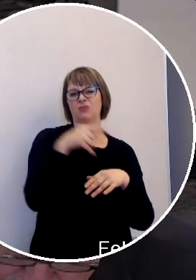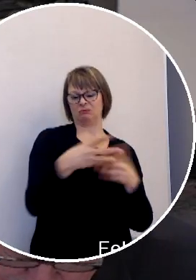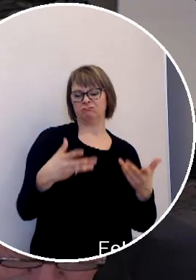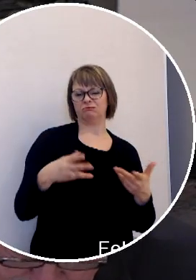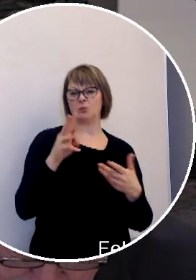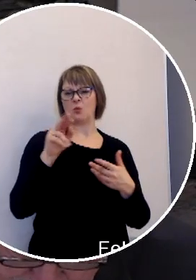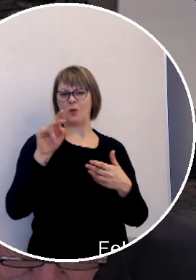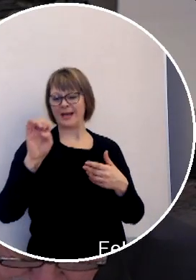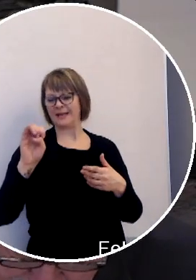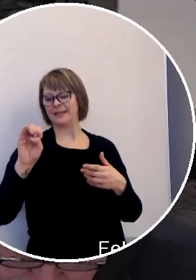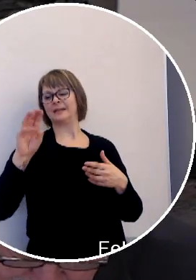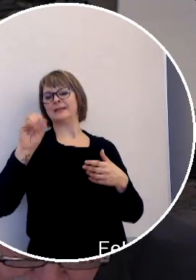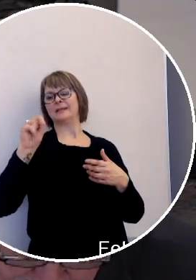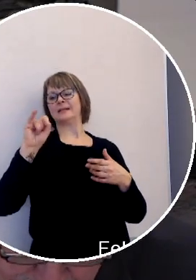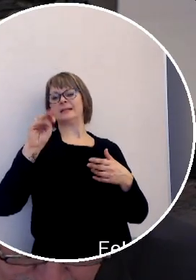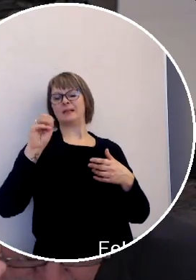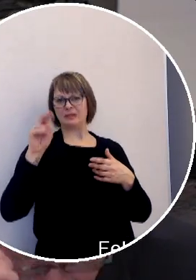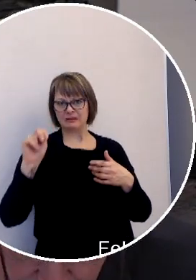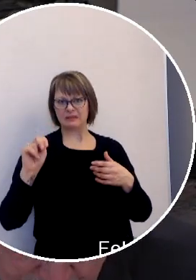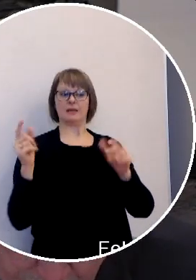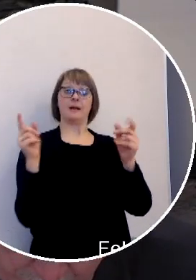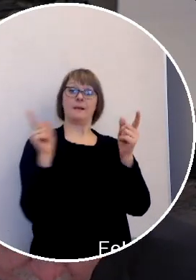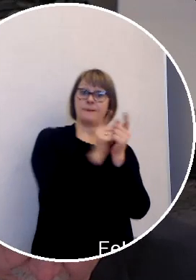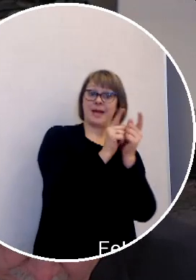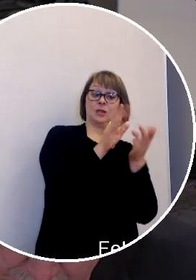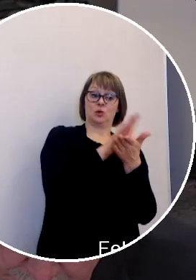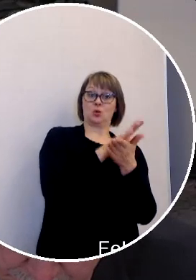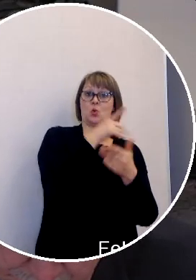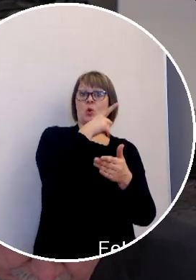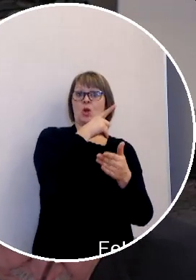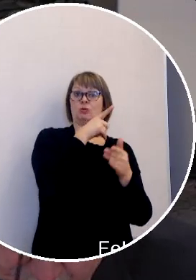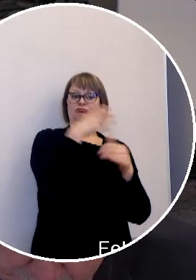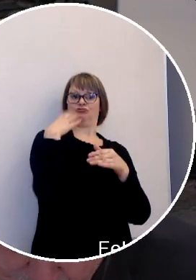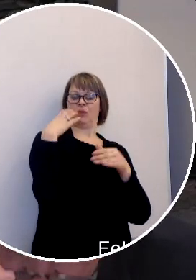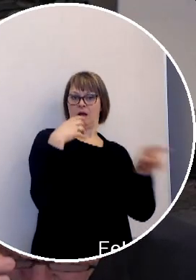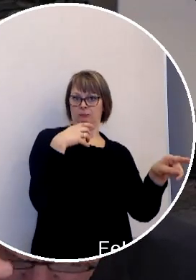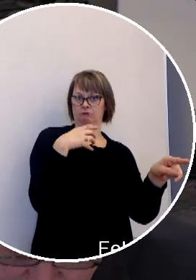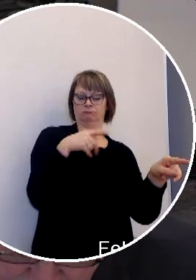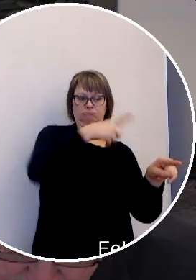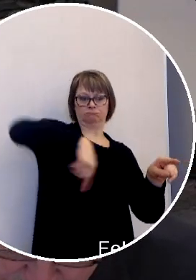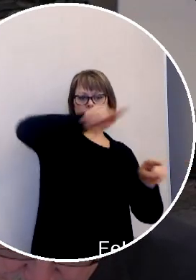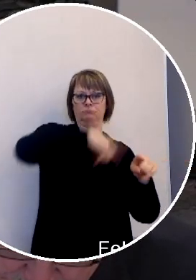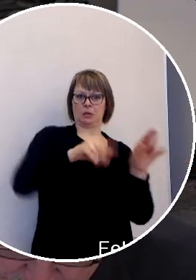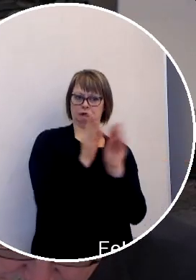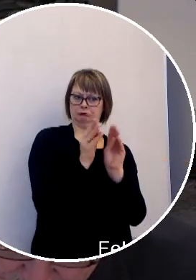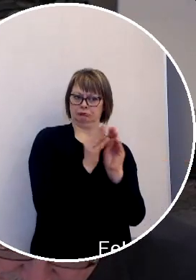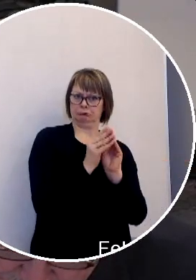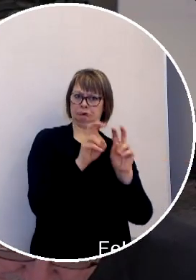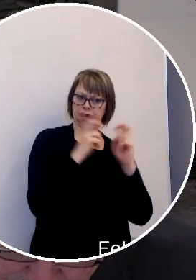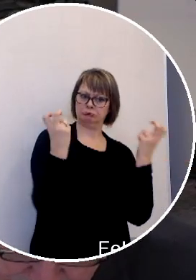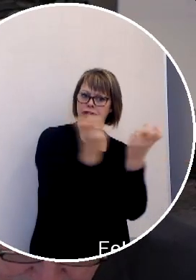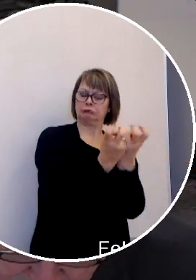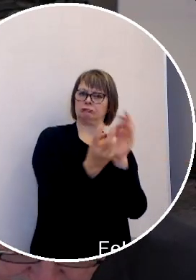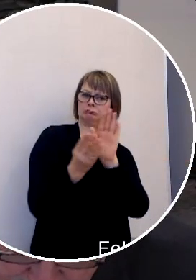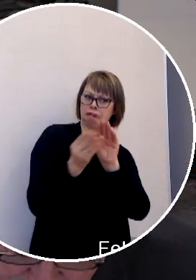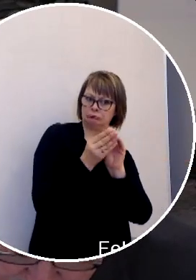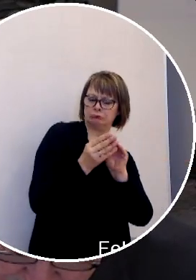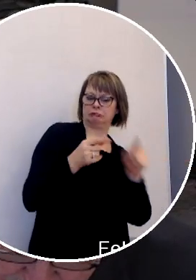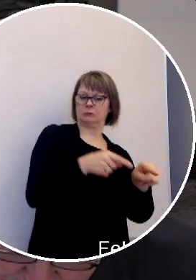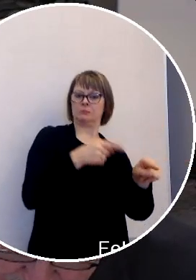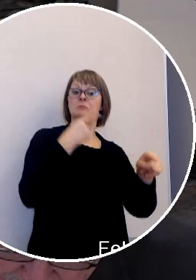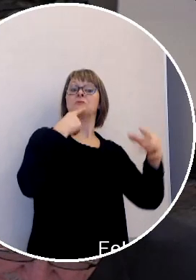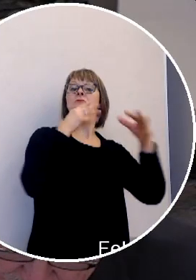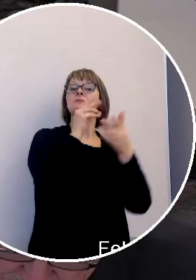Moores and Wayne Simmons met with the School Lunch Chair, Cyril Hayden and Ken Hopkins, the executive director, on October 15th, it